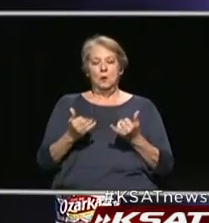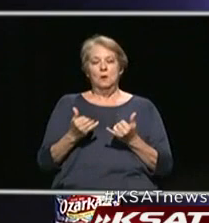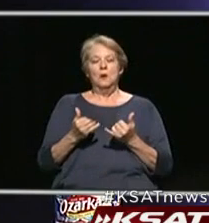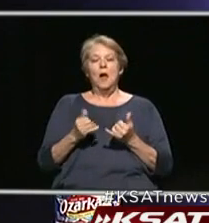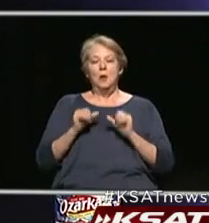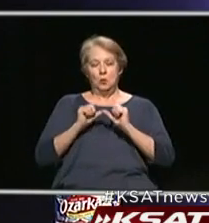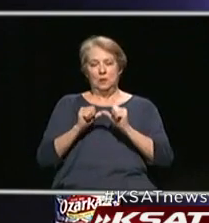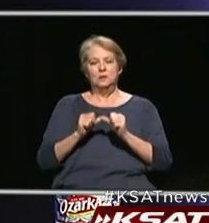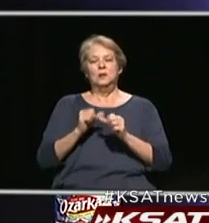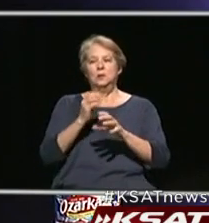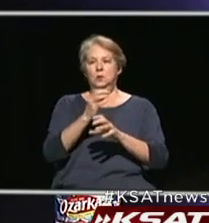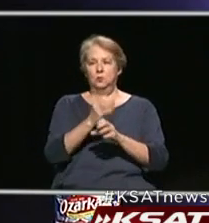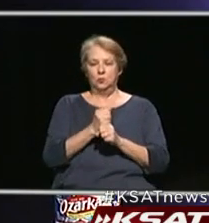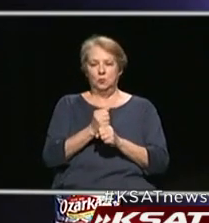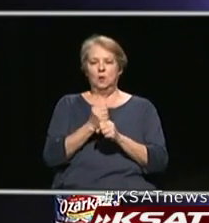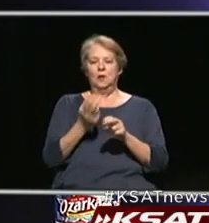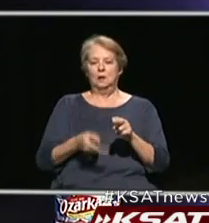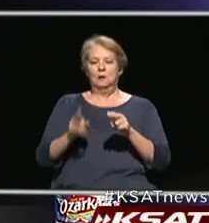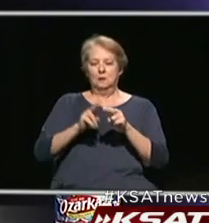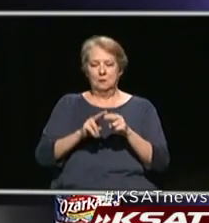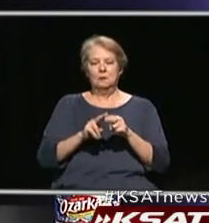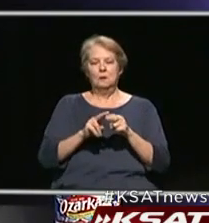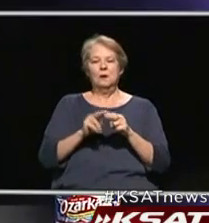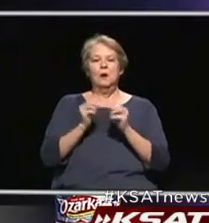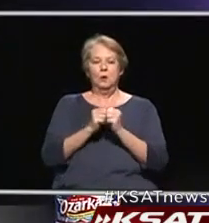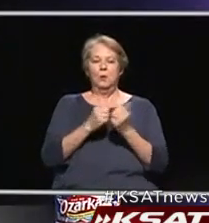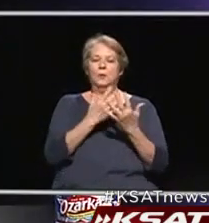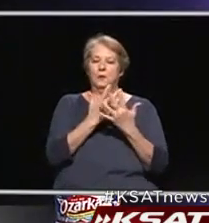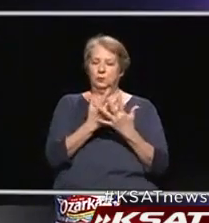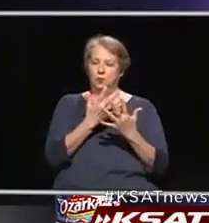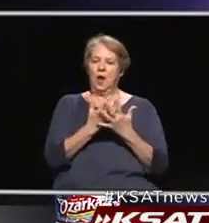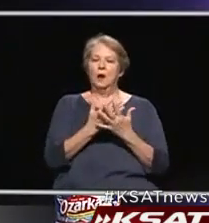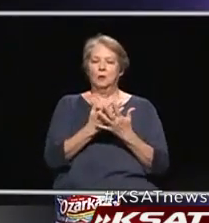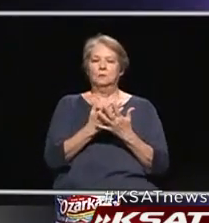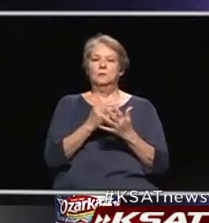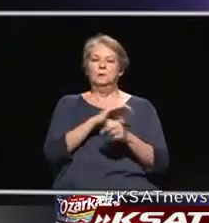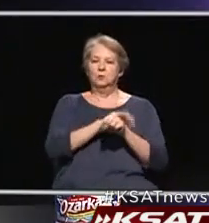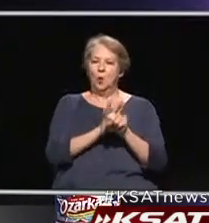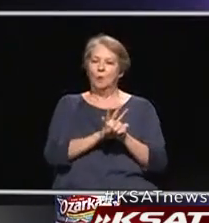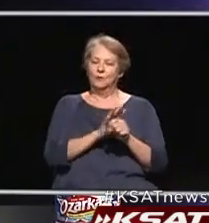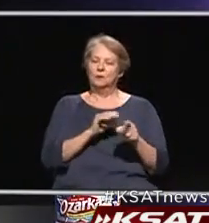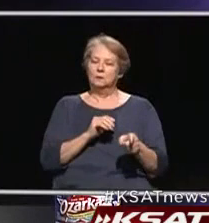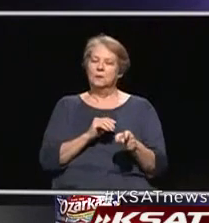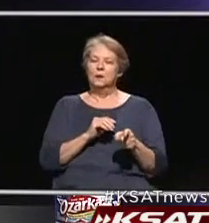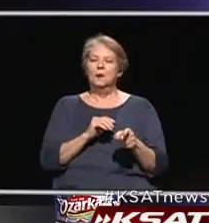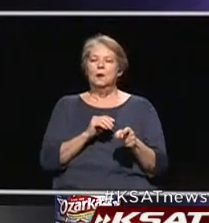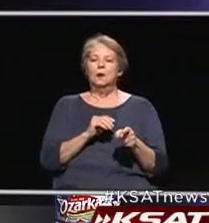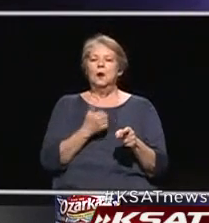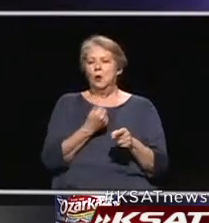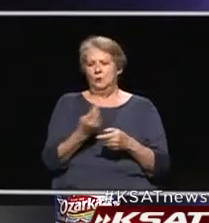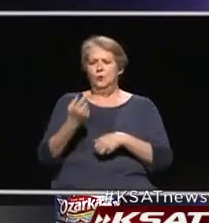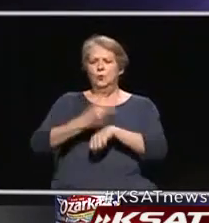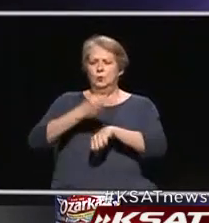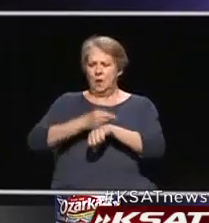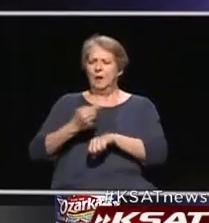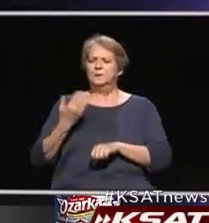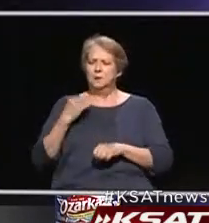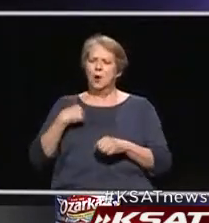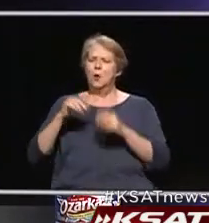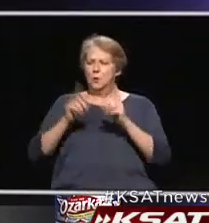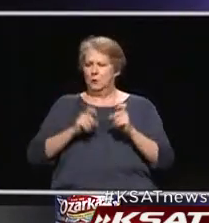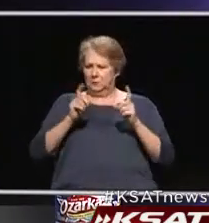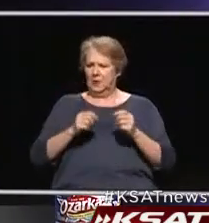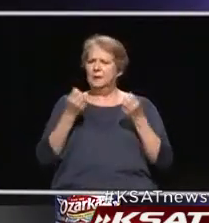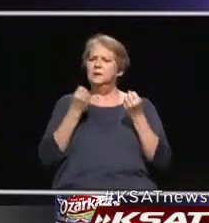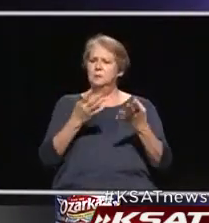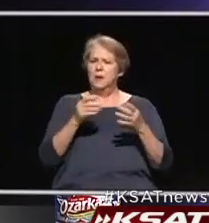rise at the COVID-related in the jail. We began a few days ago testing as many as we